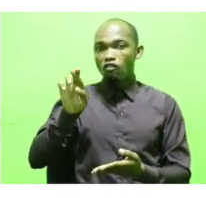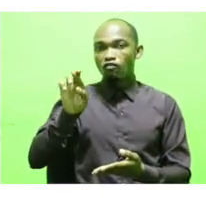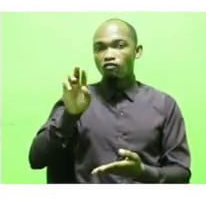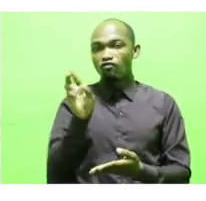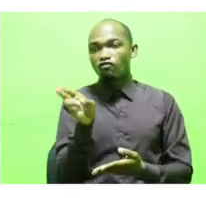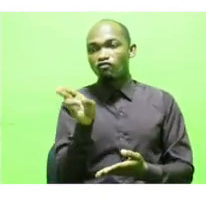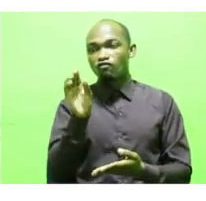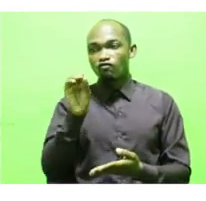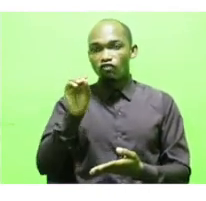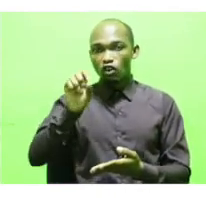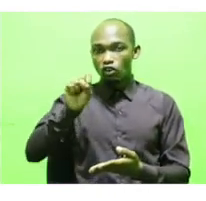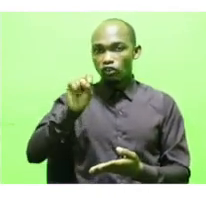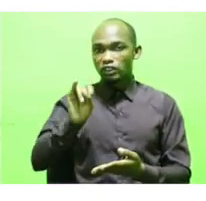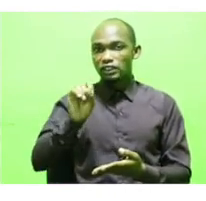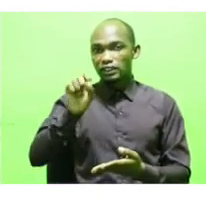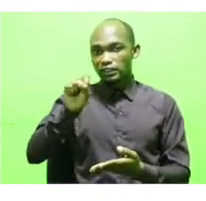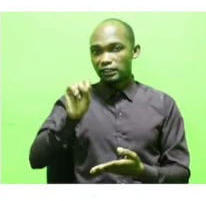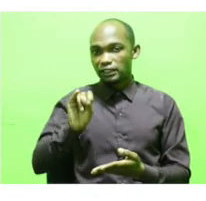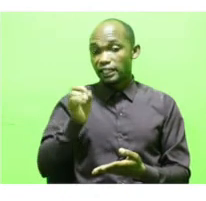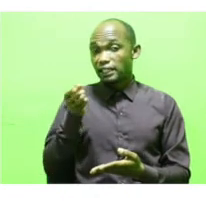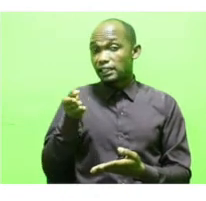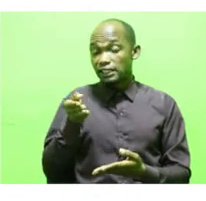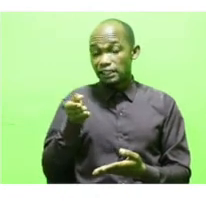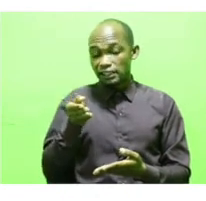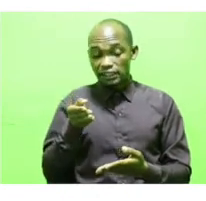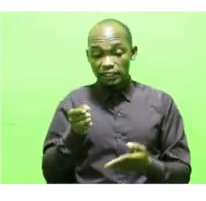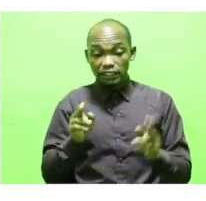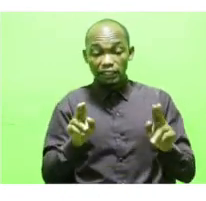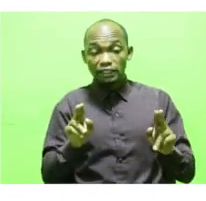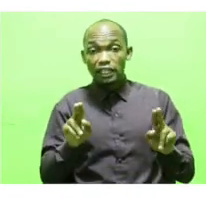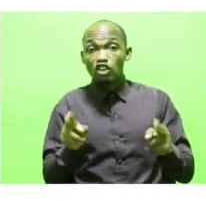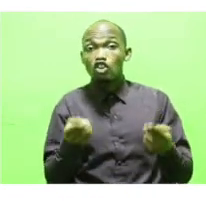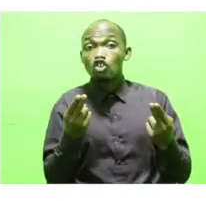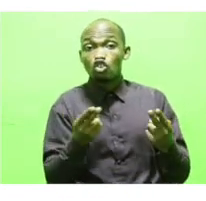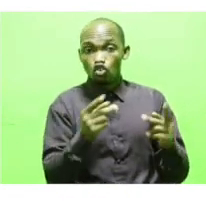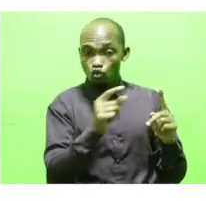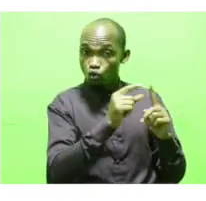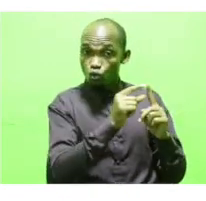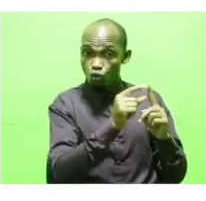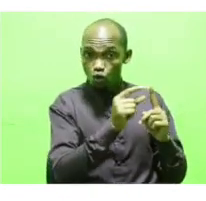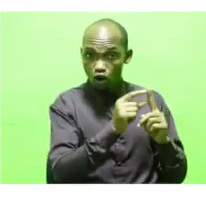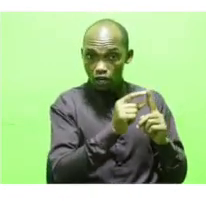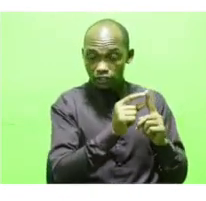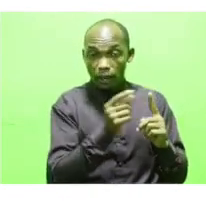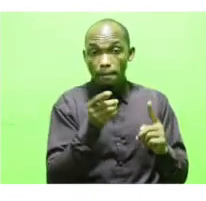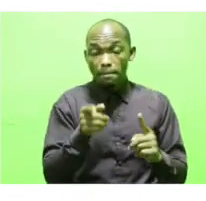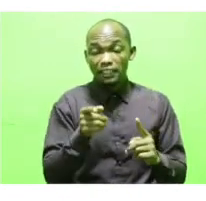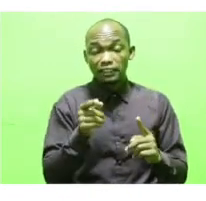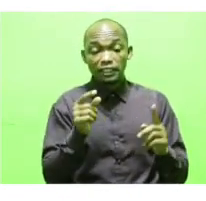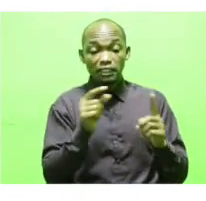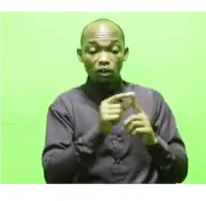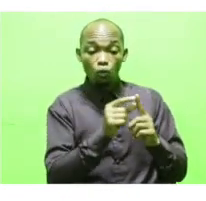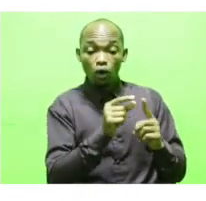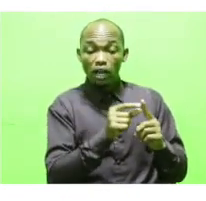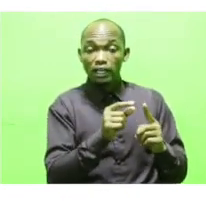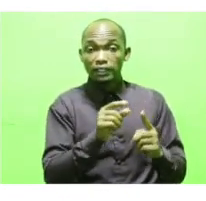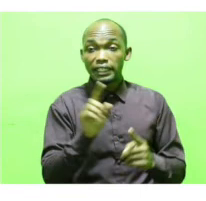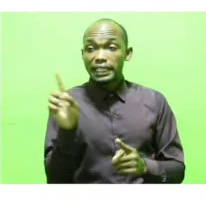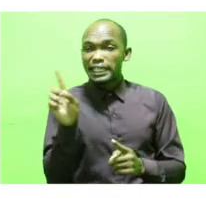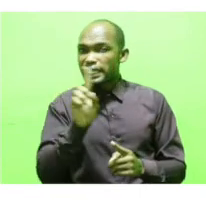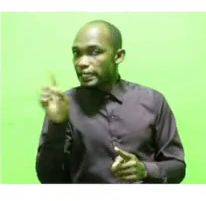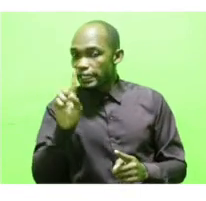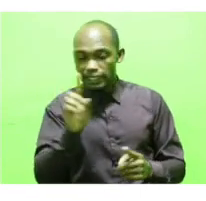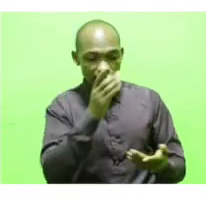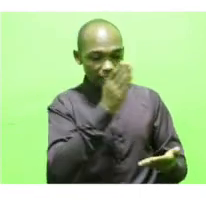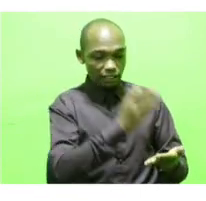Incomplete metamorphosis, this is, I know to some this is a very new word, but the word incomplete, we all know